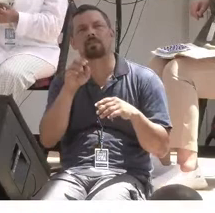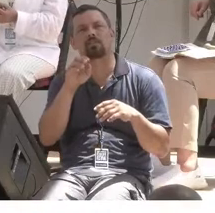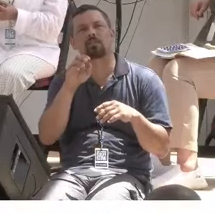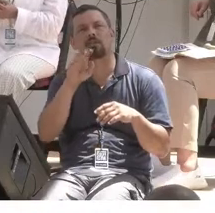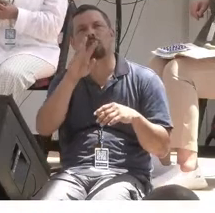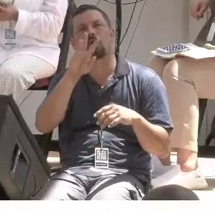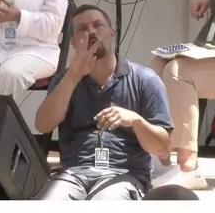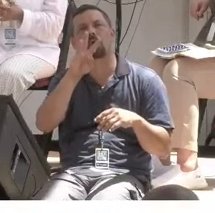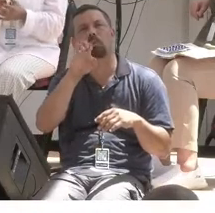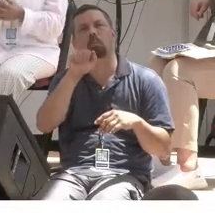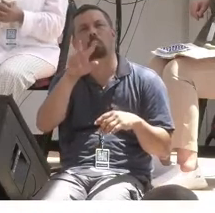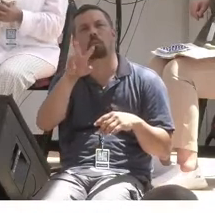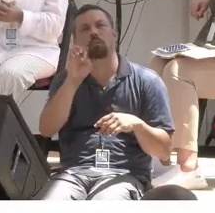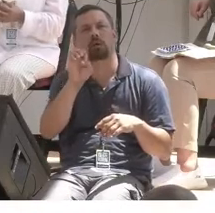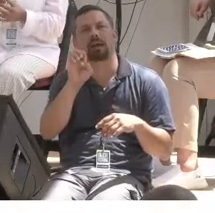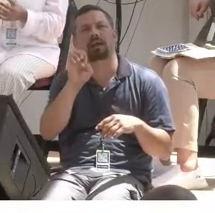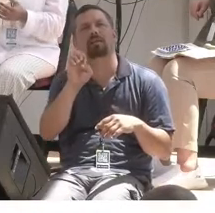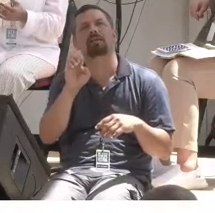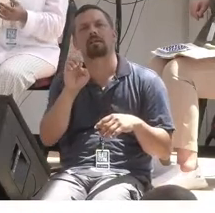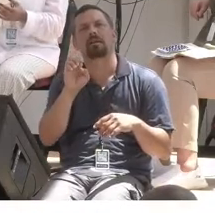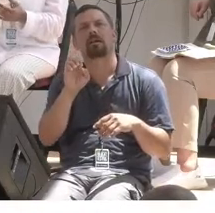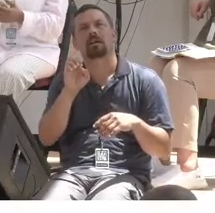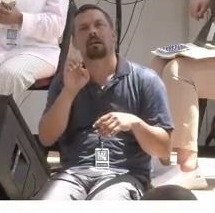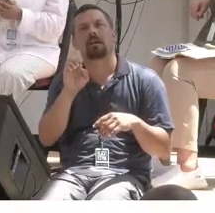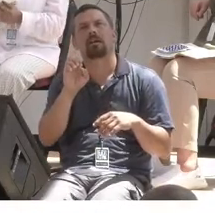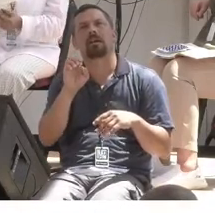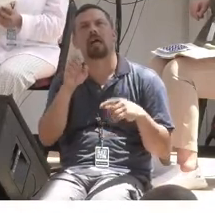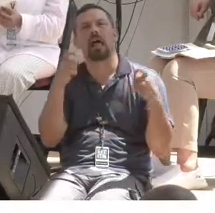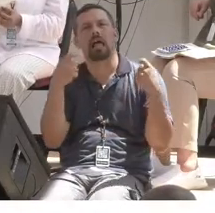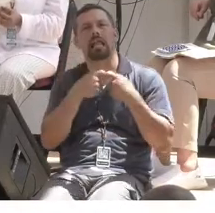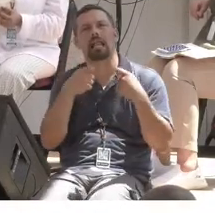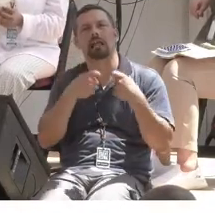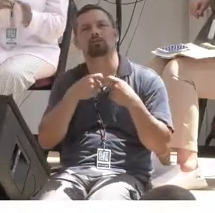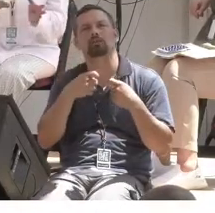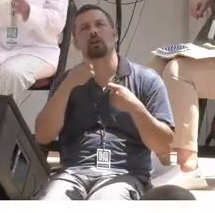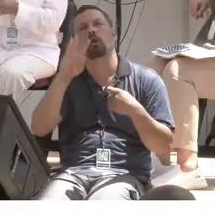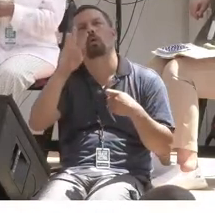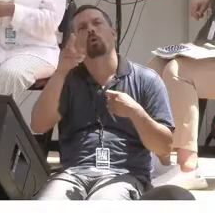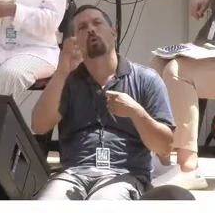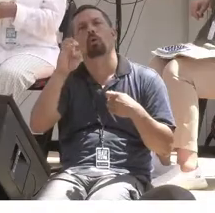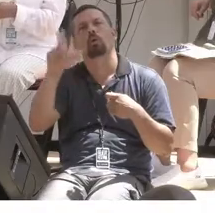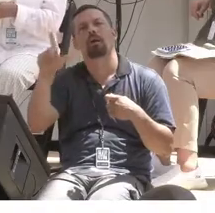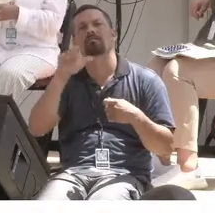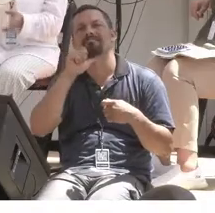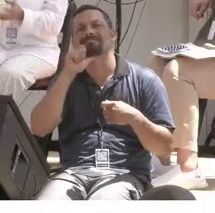wheel throwing, pottery wheel throwing on the electric wheel, not like